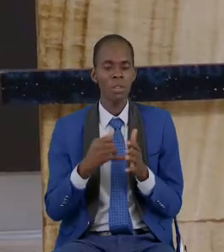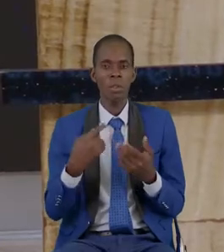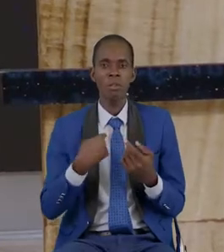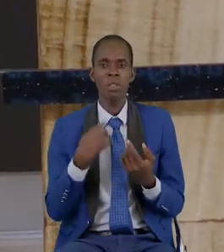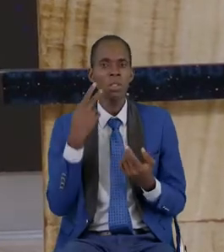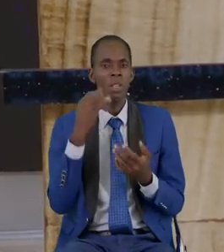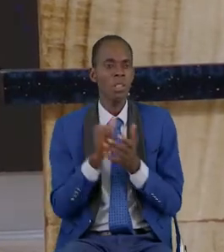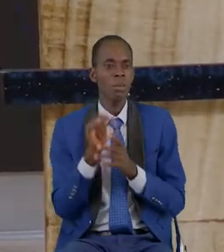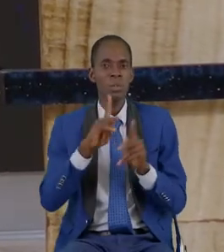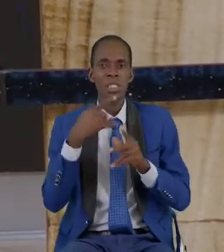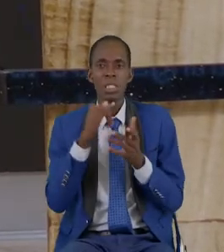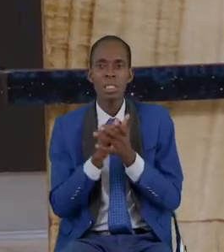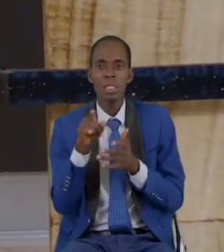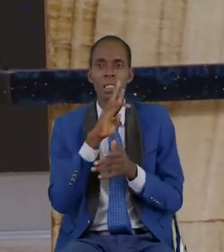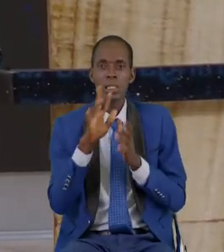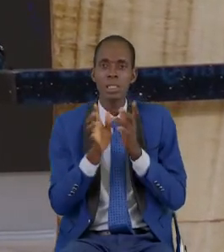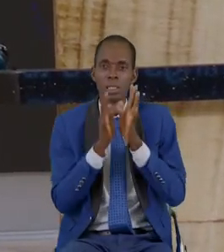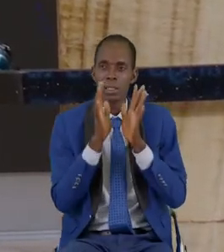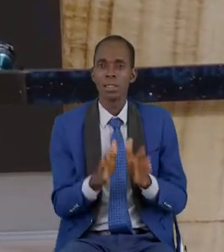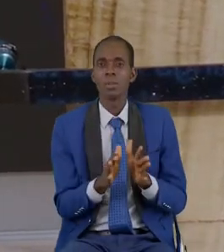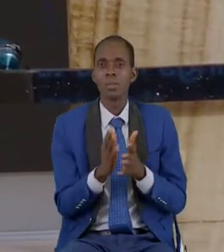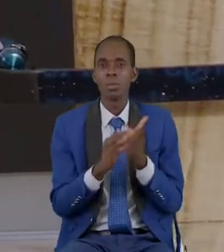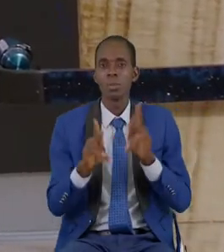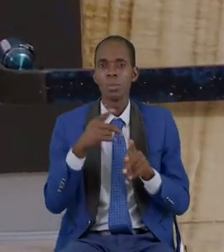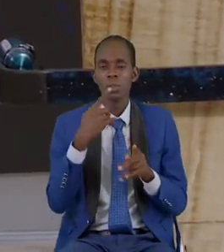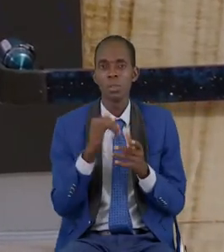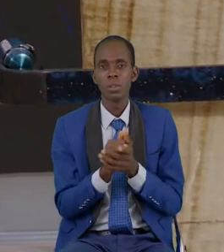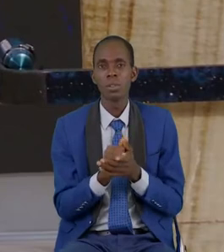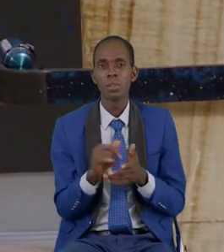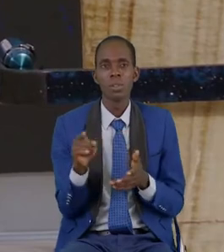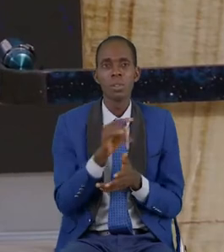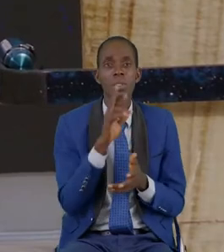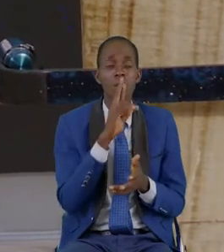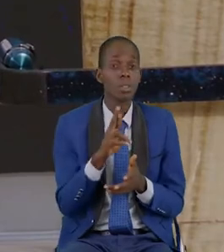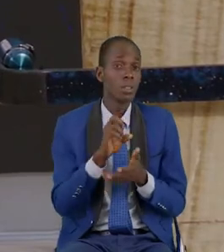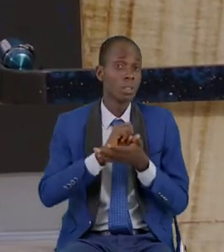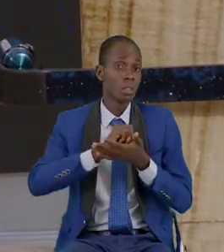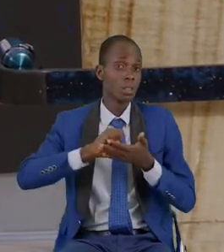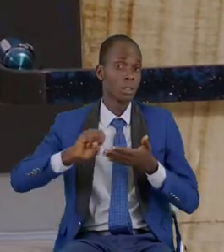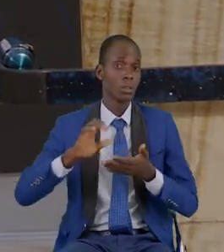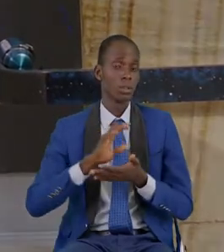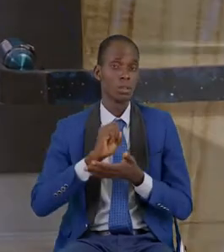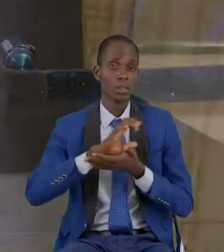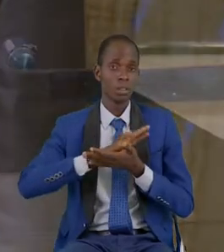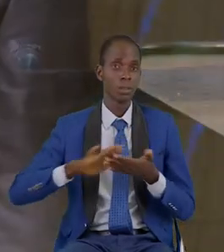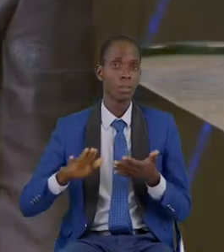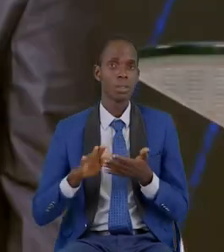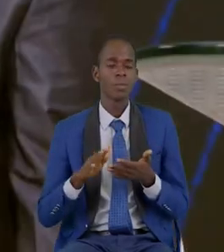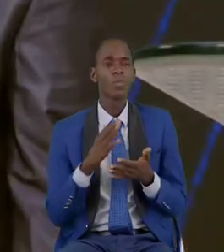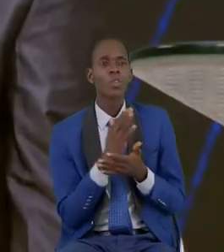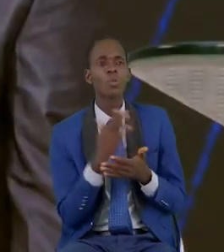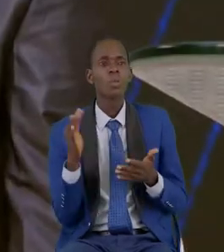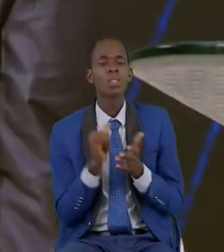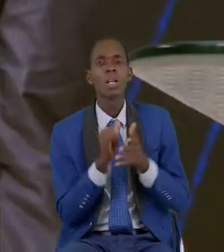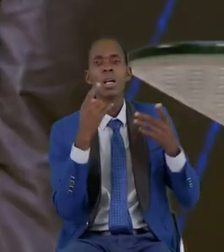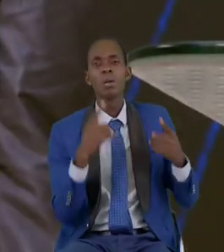are Christians. There are people who say they are sanctified, and something that had happened